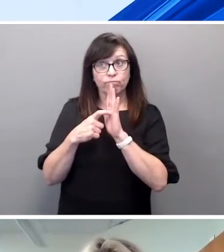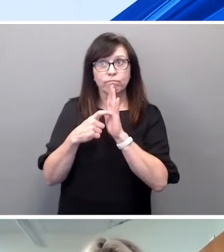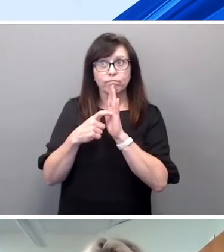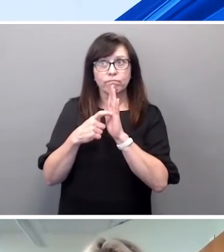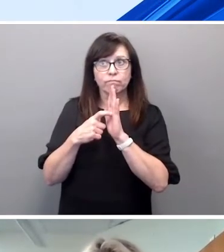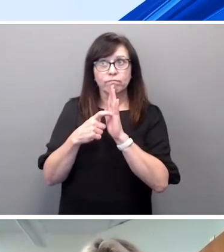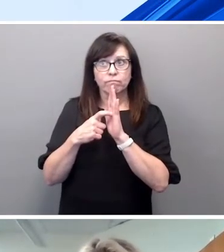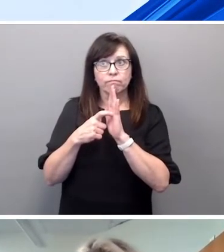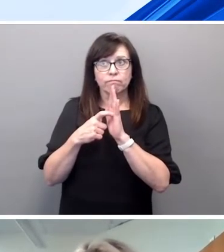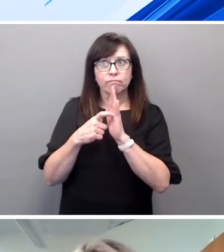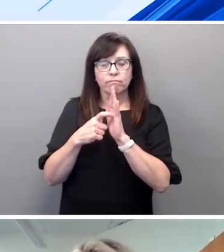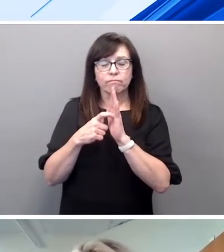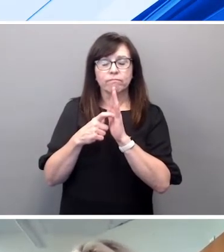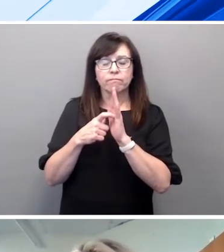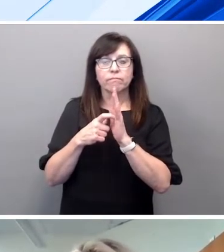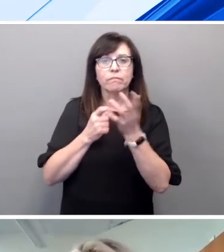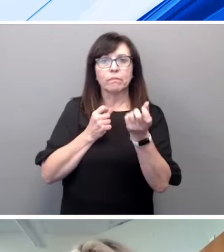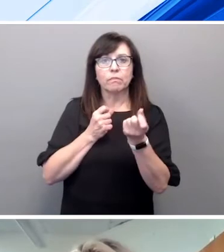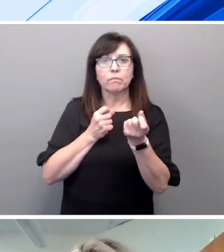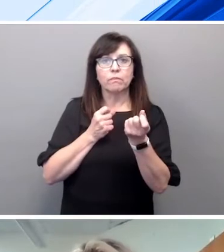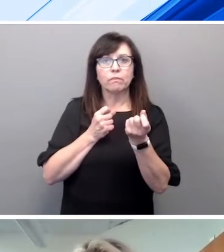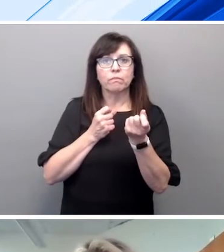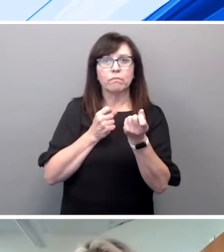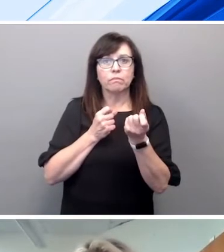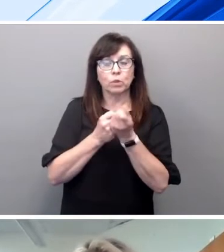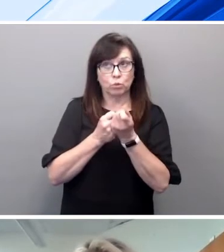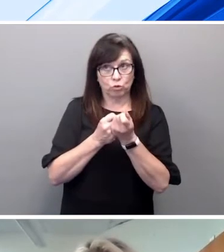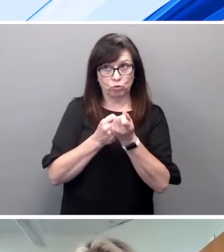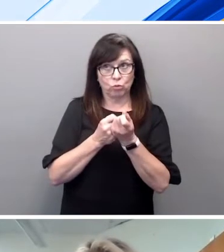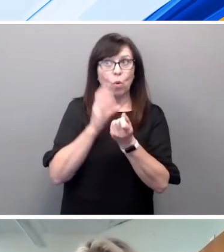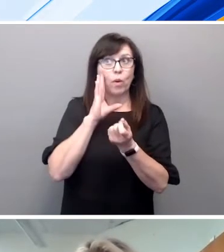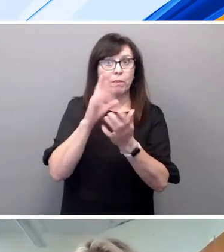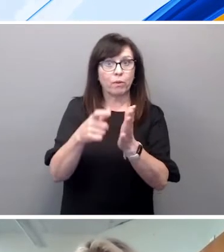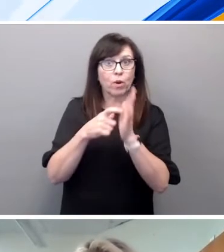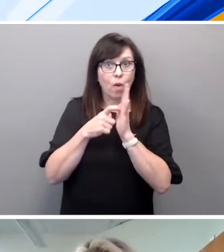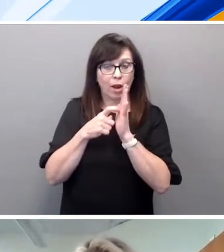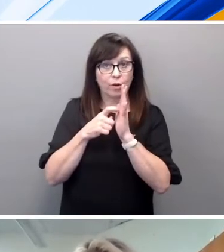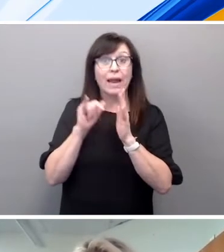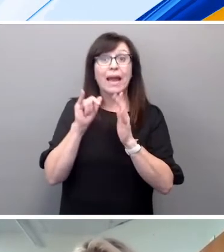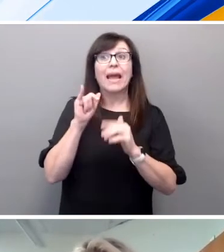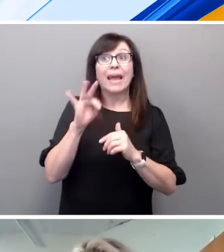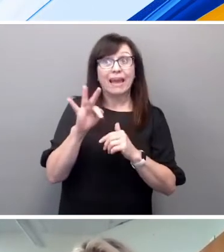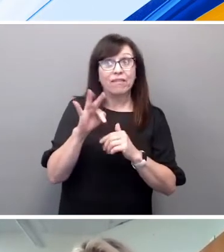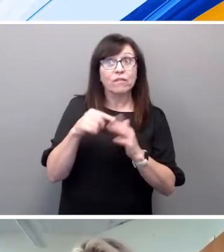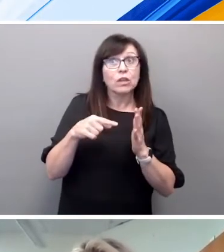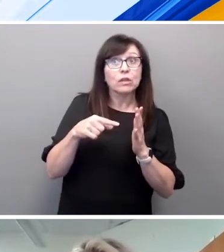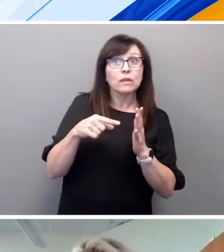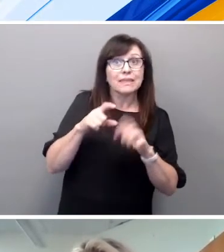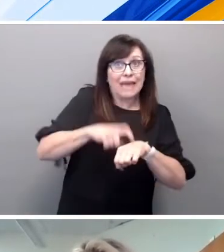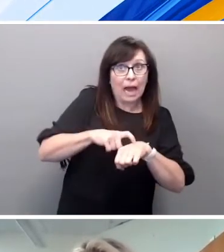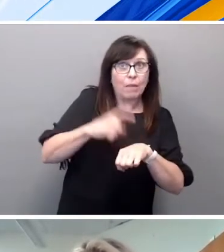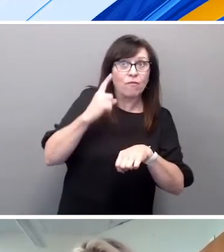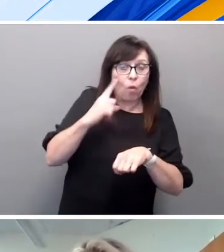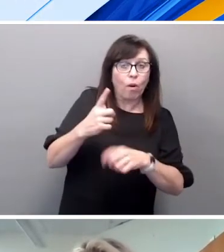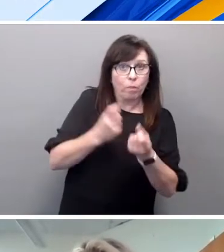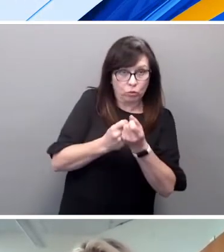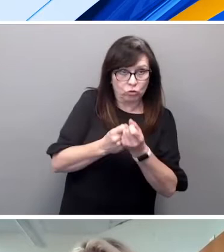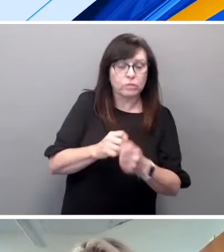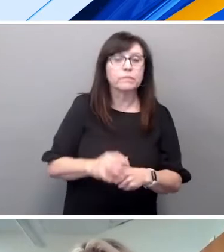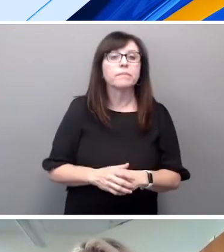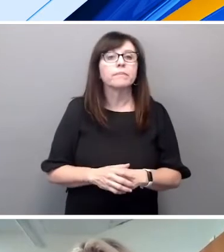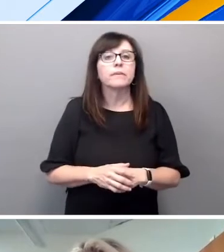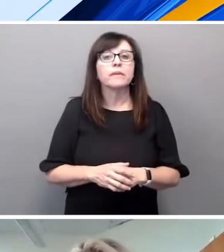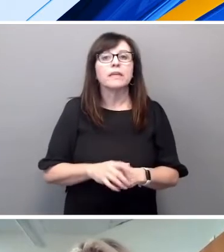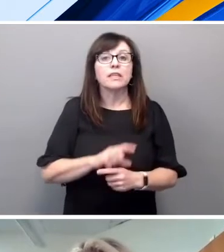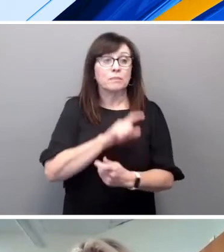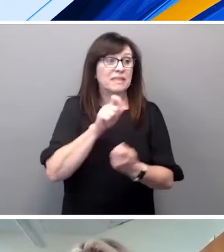a requirement for a booster if one is due. And so we're, especially me, because I'm the